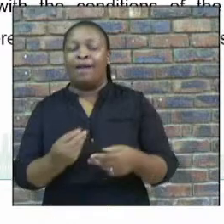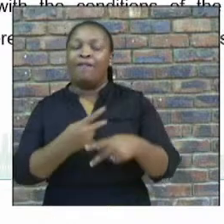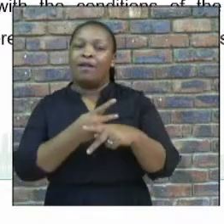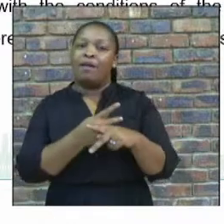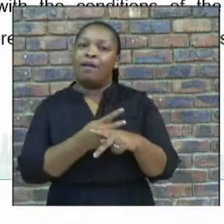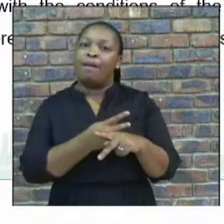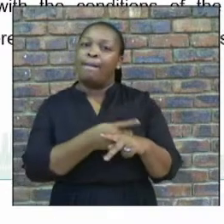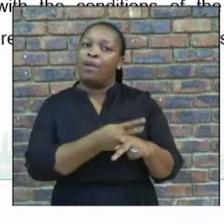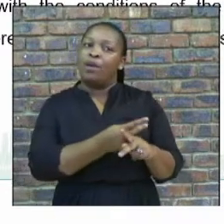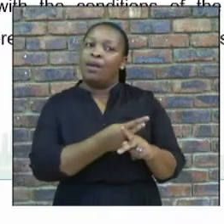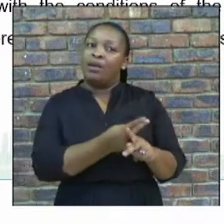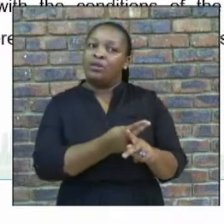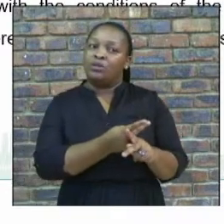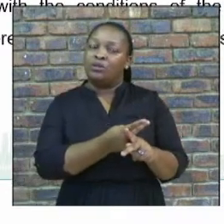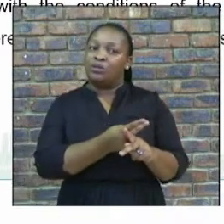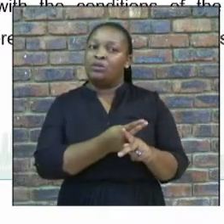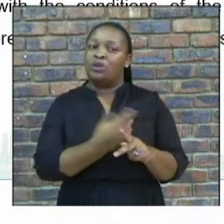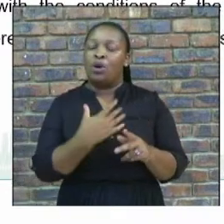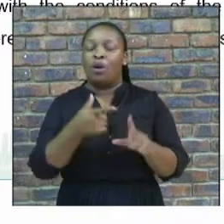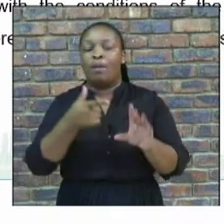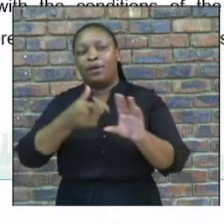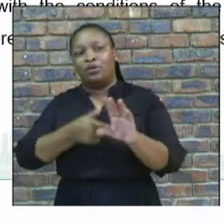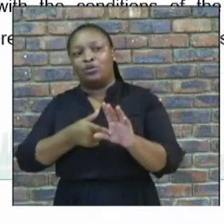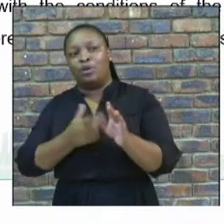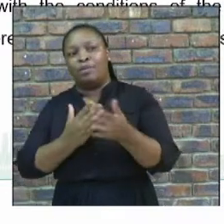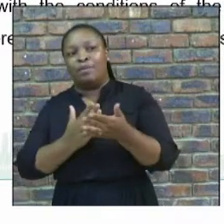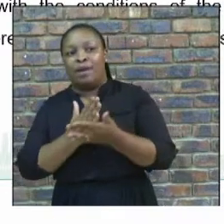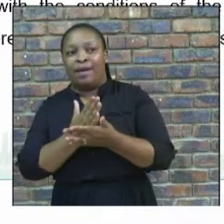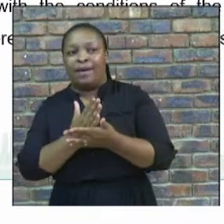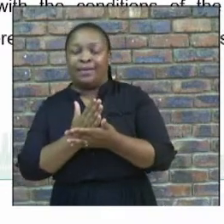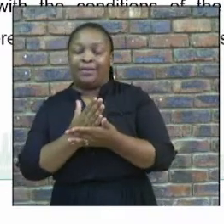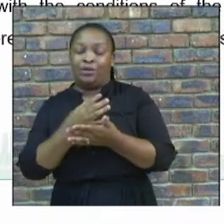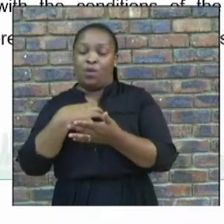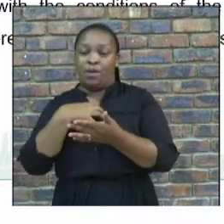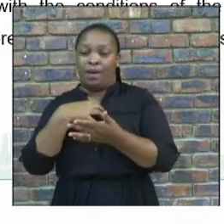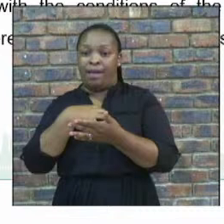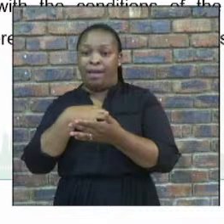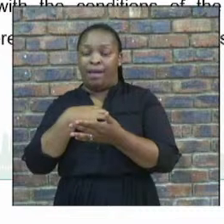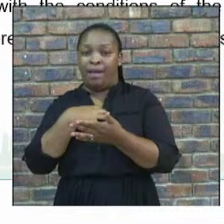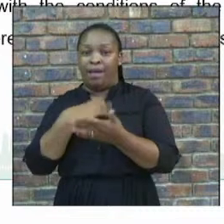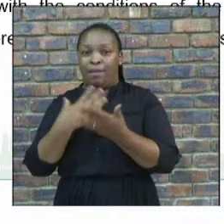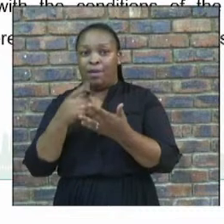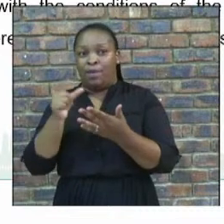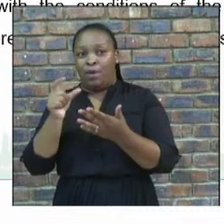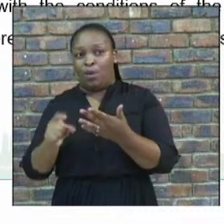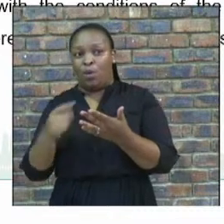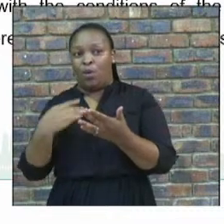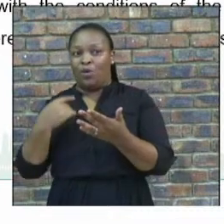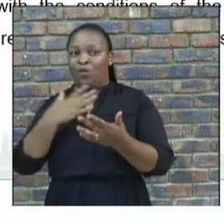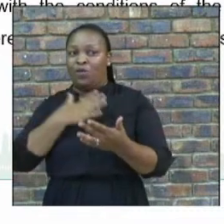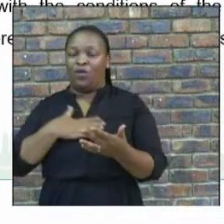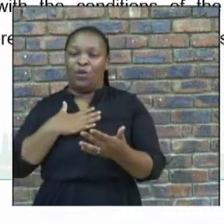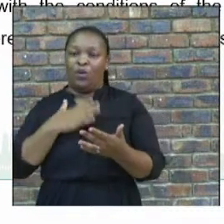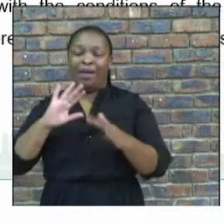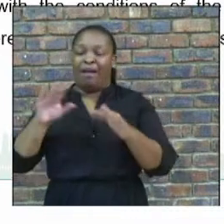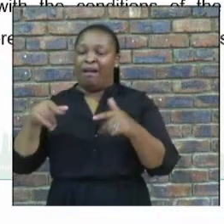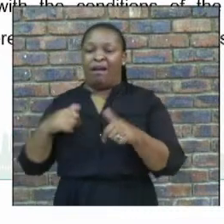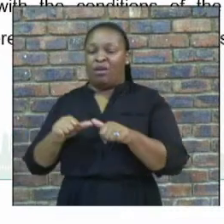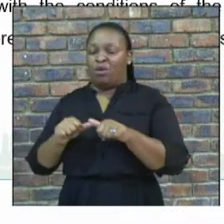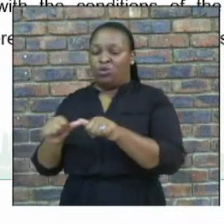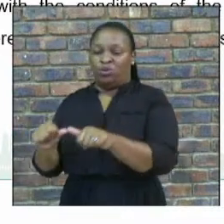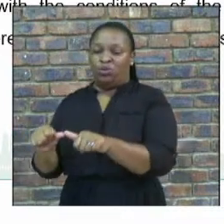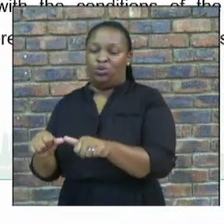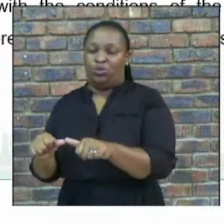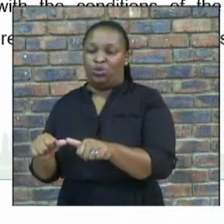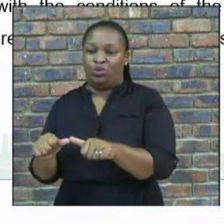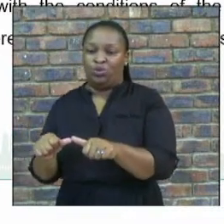production or when a petroleum right holder, they decide that they no longer want to continue with